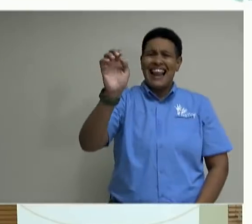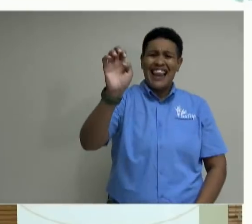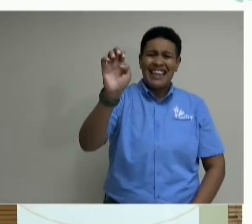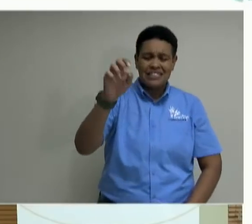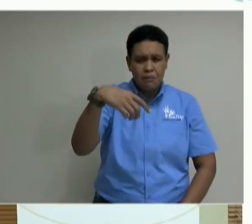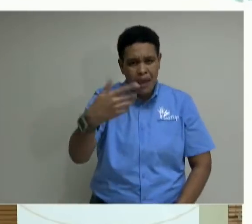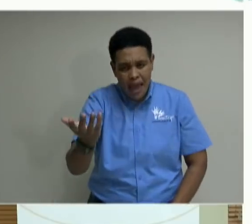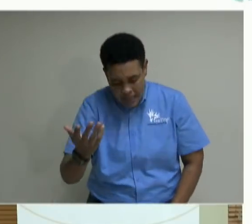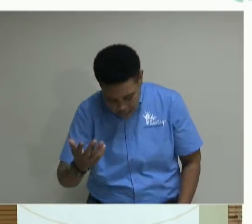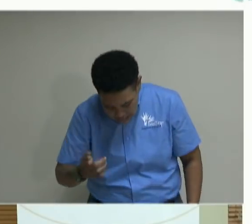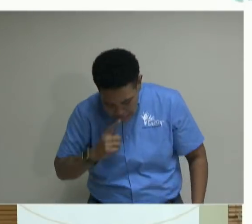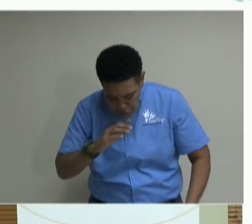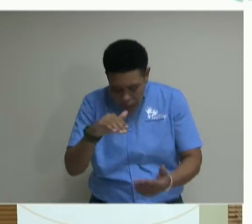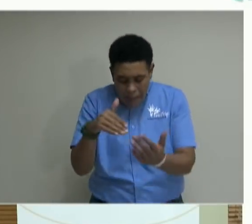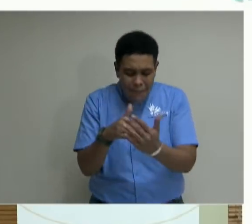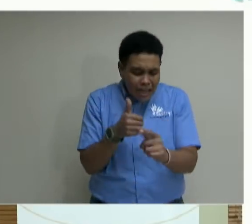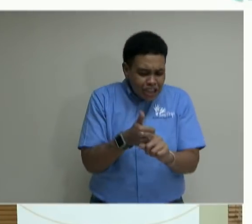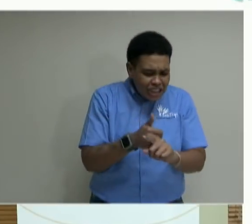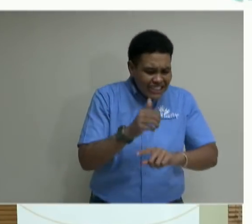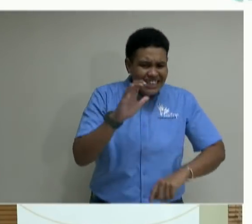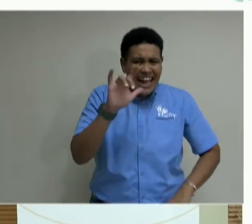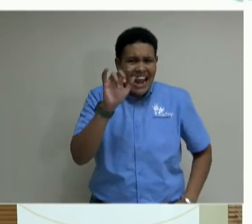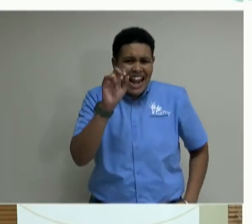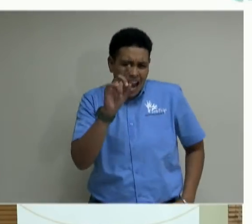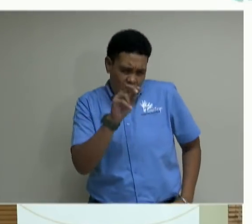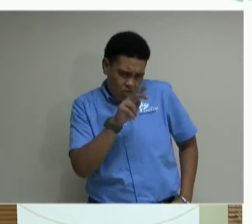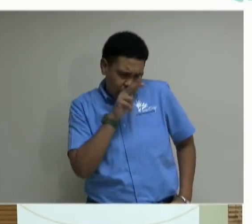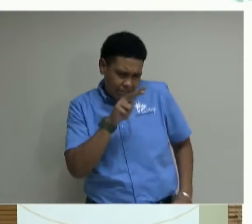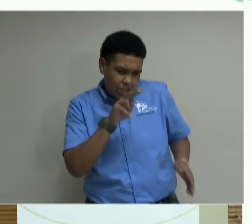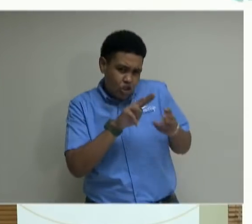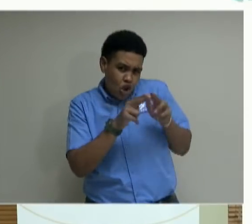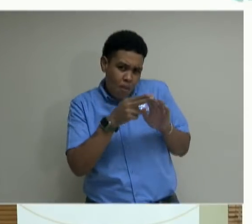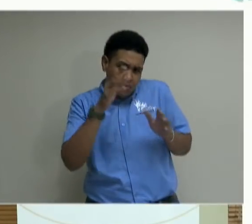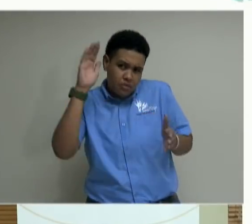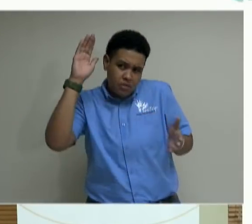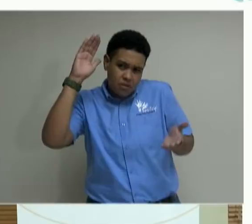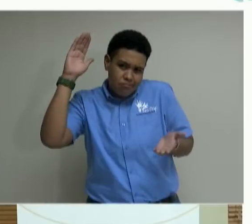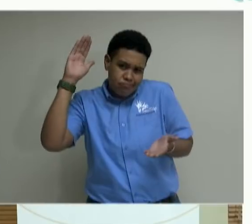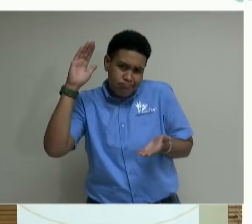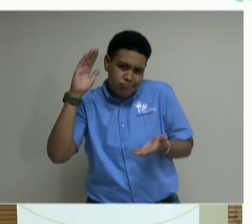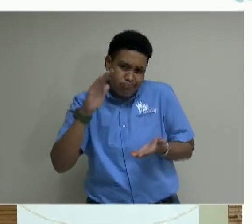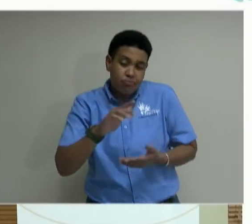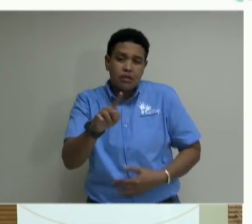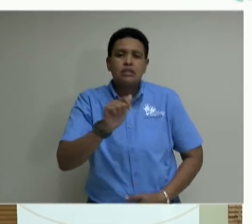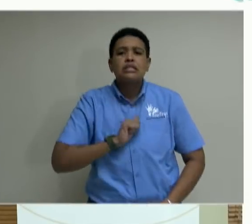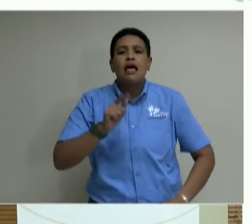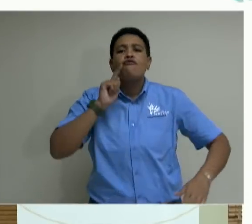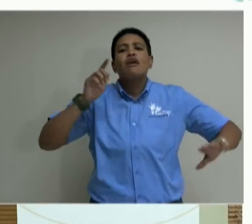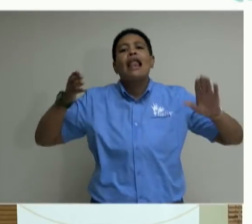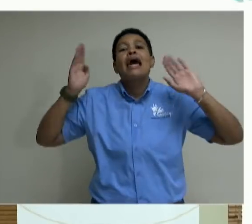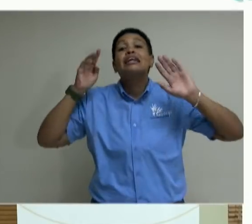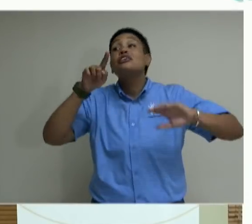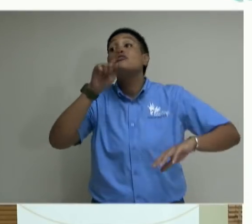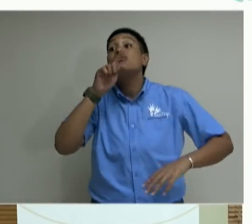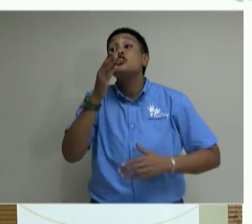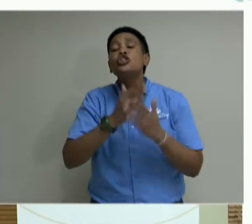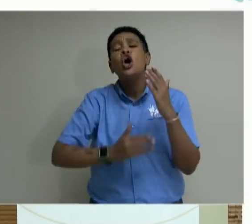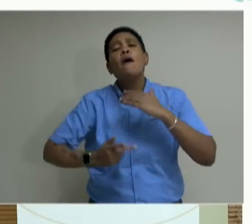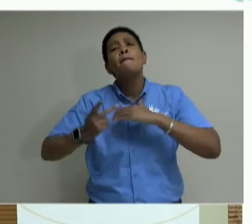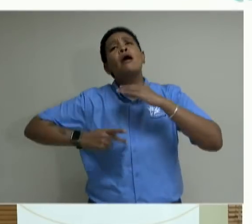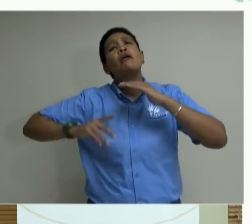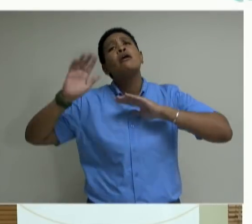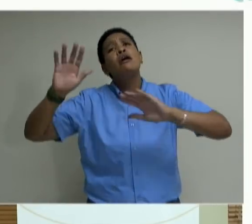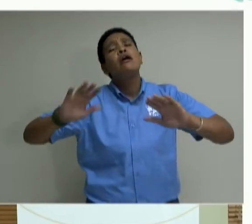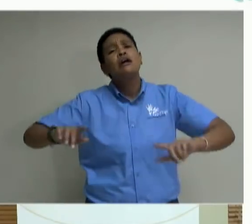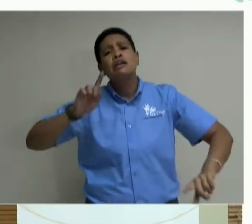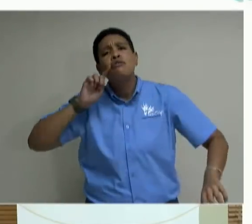Elizabeth, Manchester, Clarendon, we're seeing a general trending down. I just want to bring your attention, though, to some parishes that have